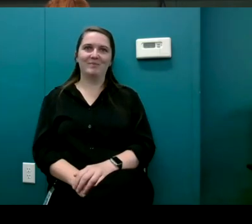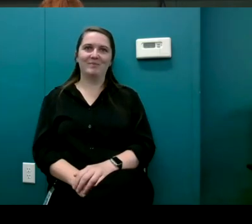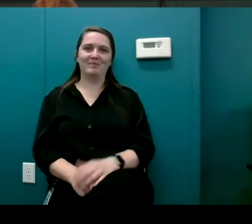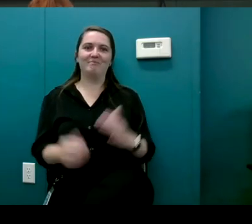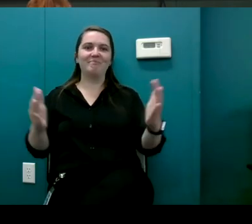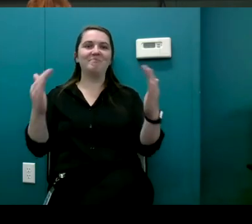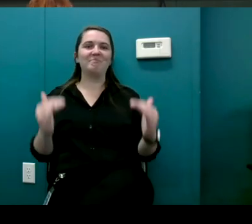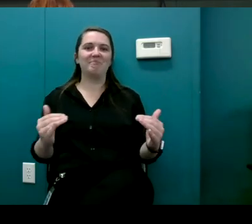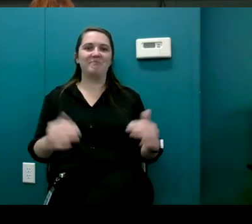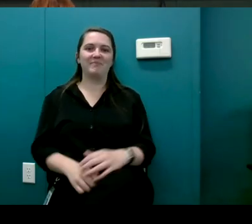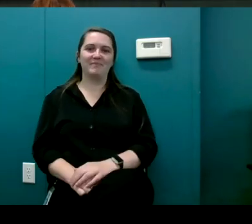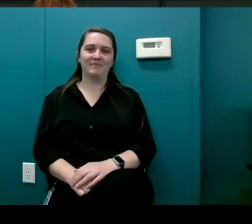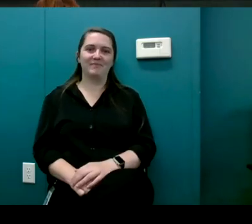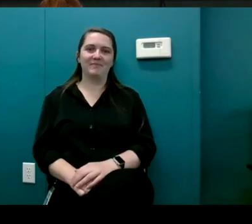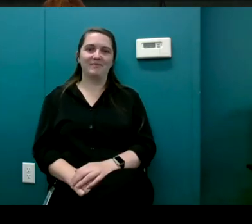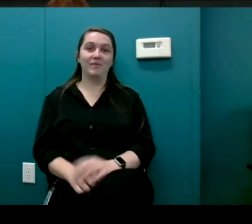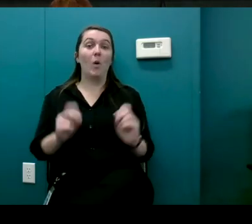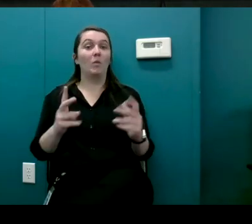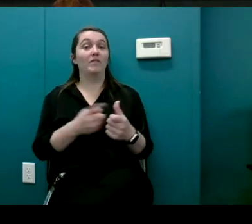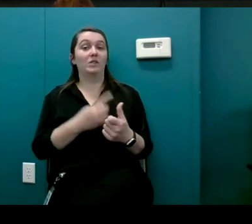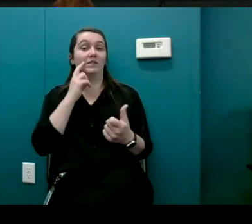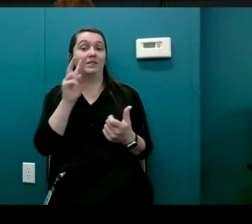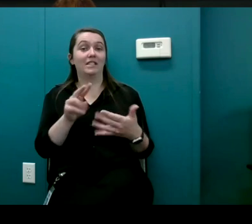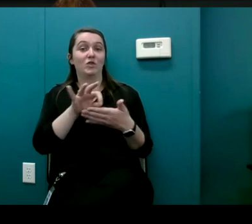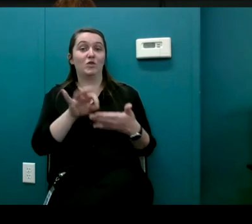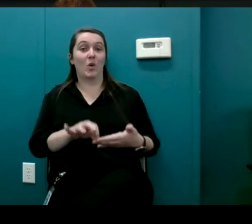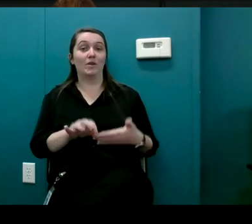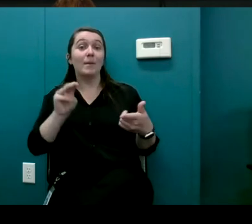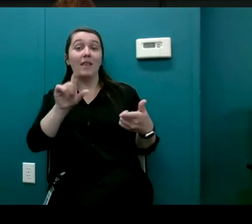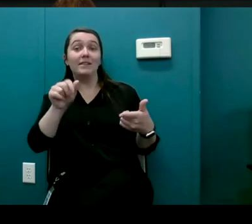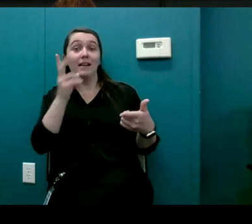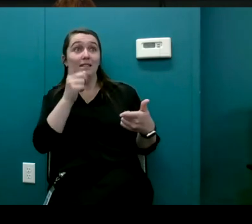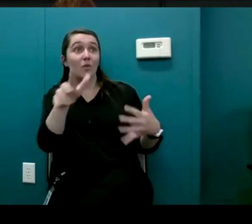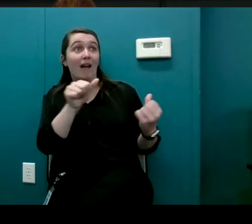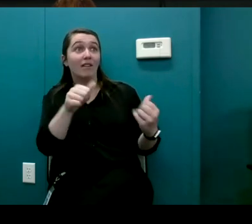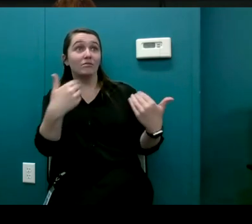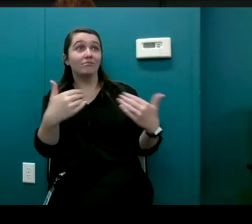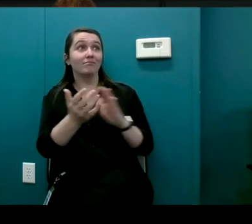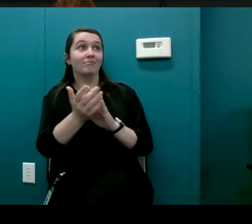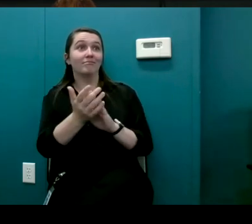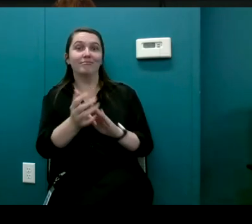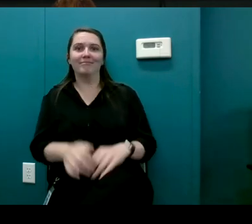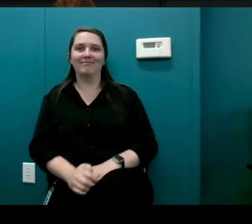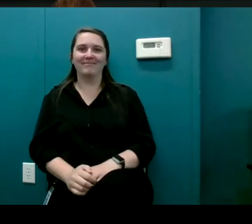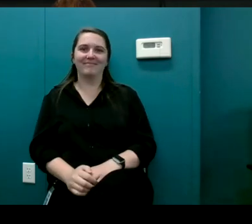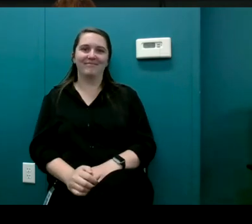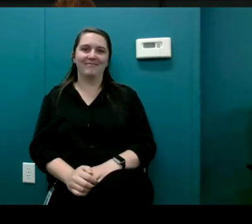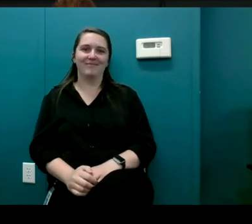Next question. Oh, let's look. Melissa, look at how quick you were. Way to go.